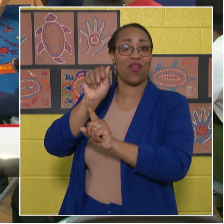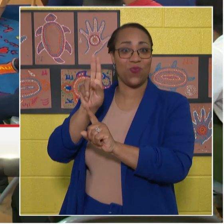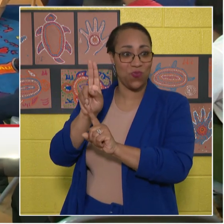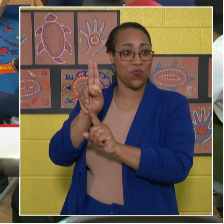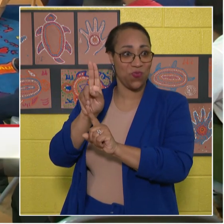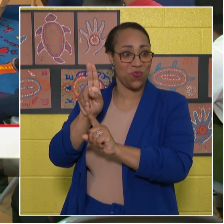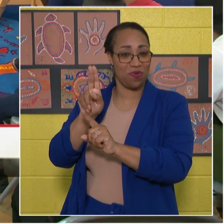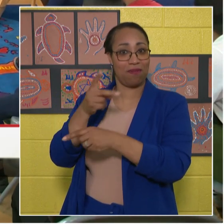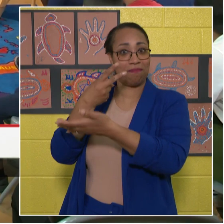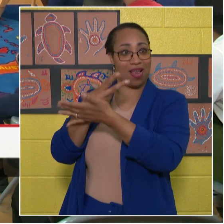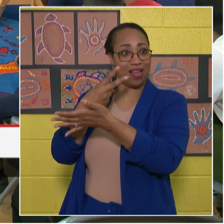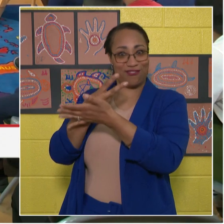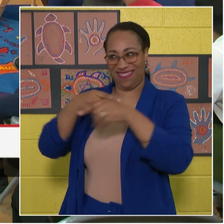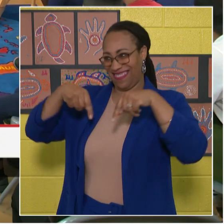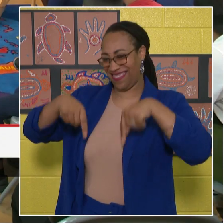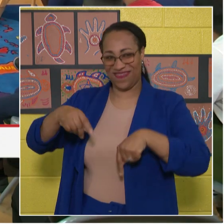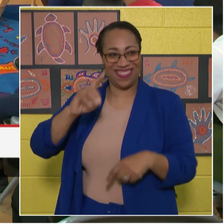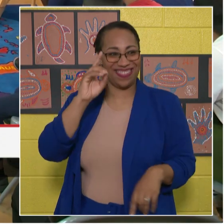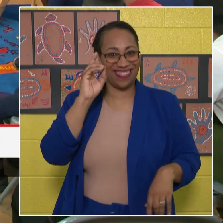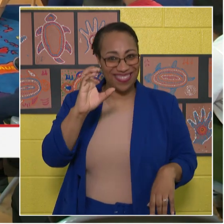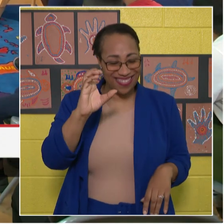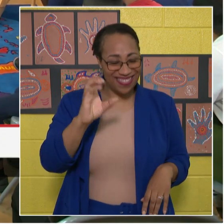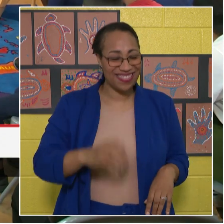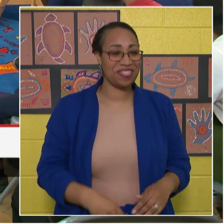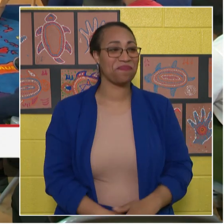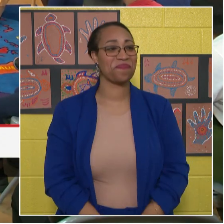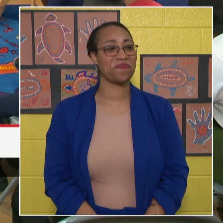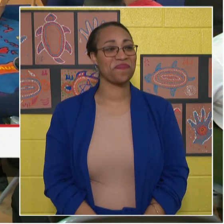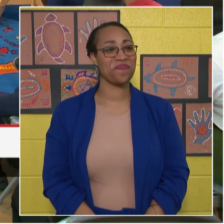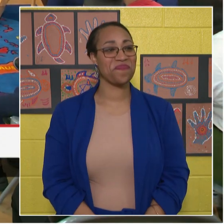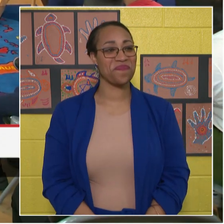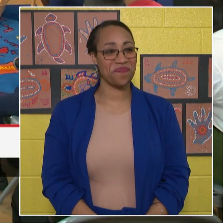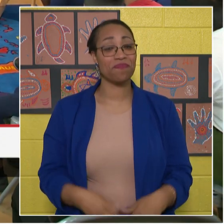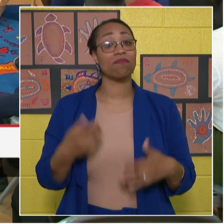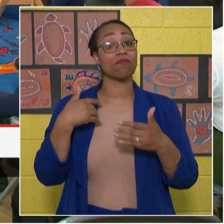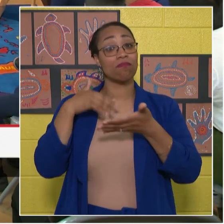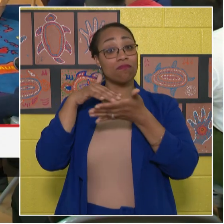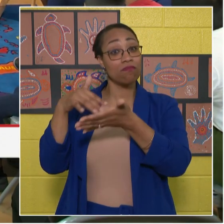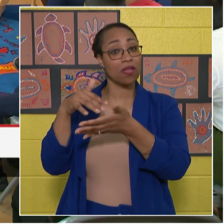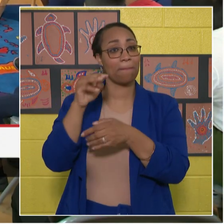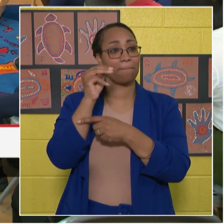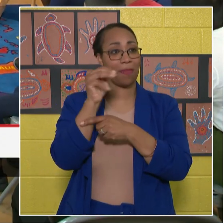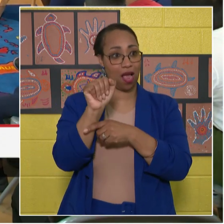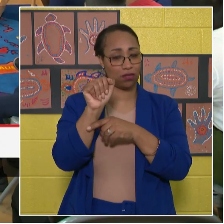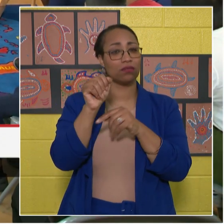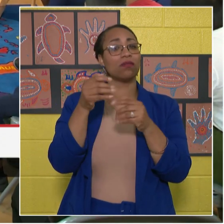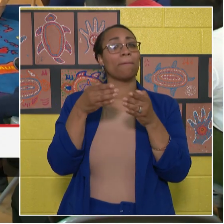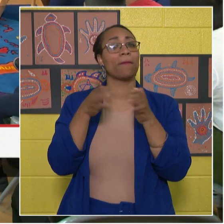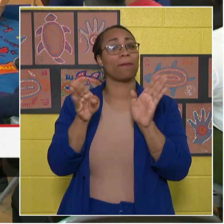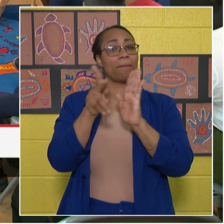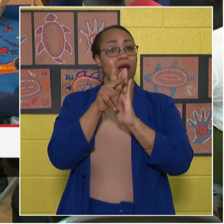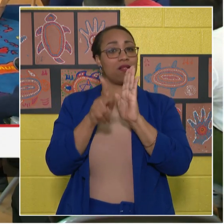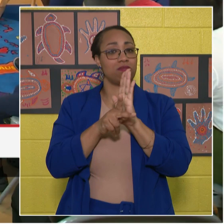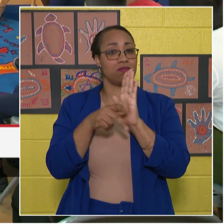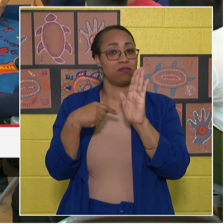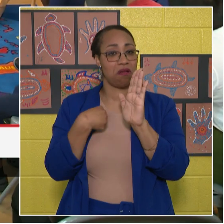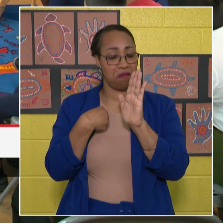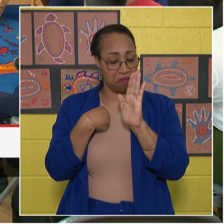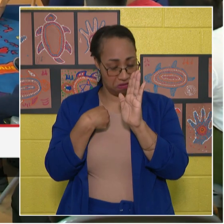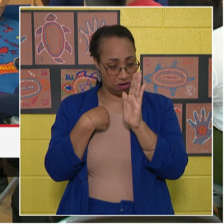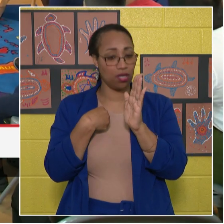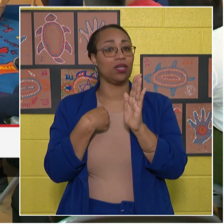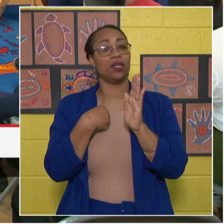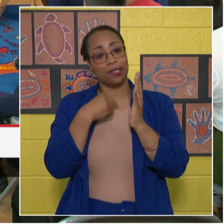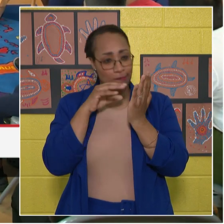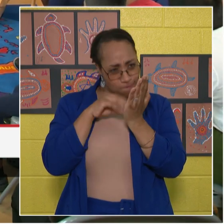Washington, D.C., and I've got a master's in public policy. So I think the things that are important to